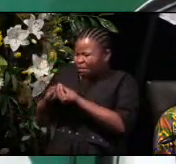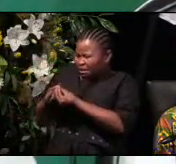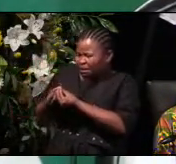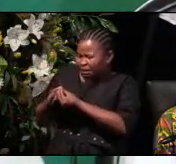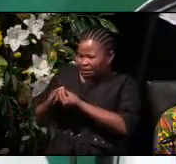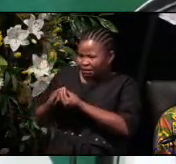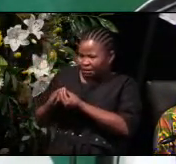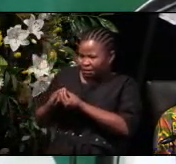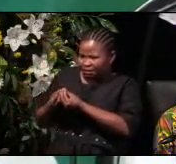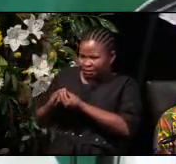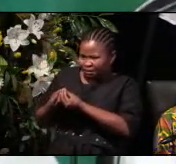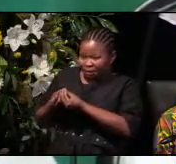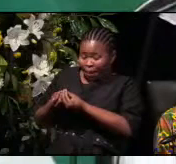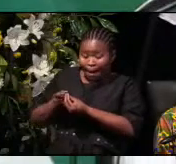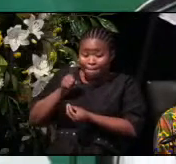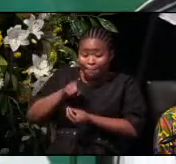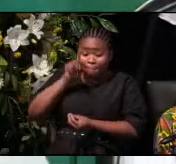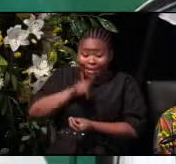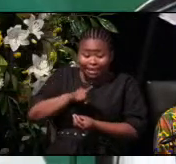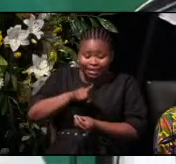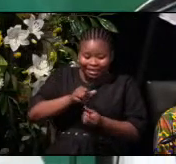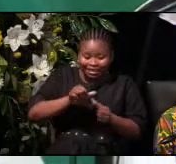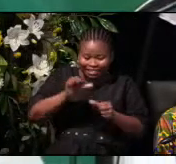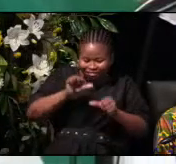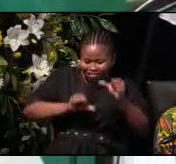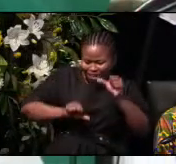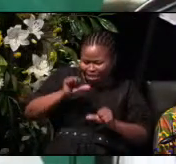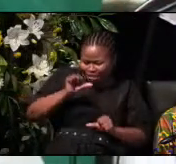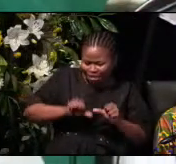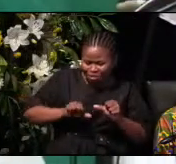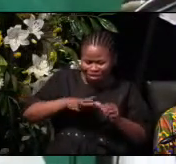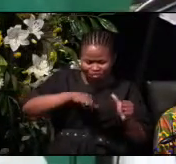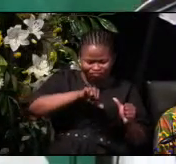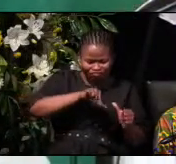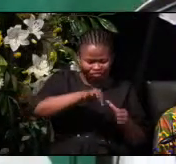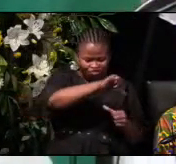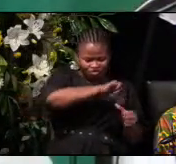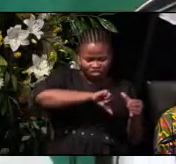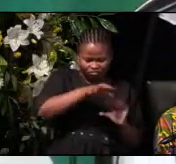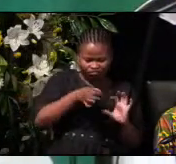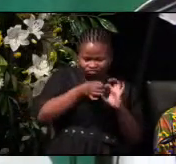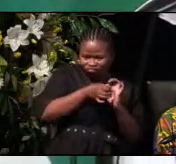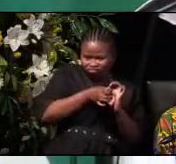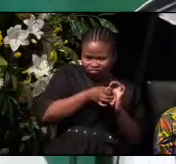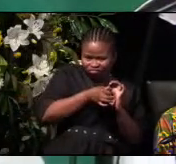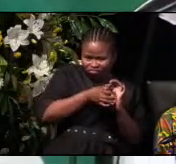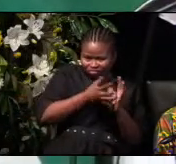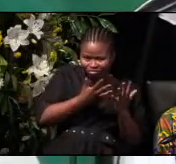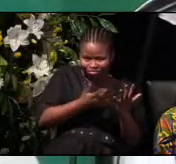something but science without social context